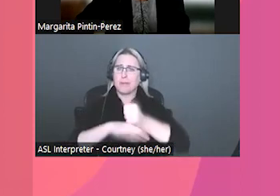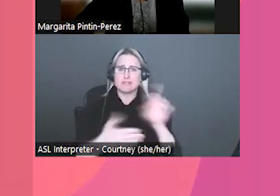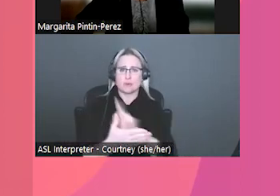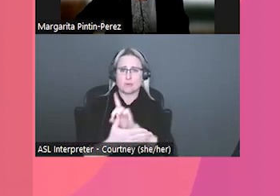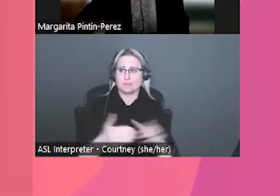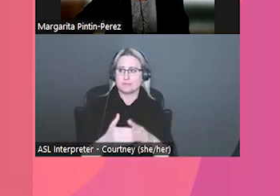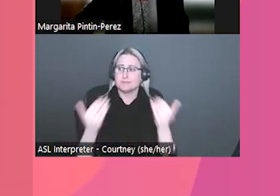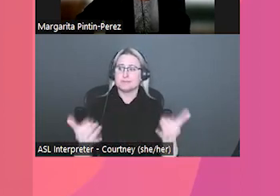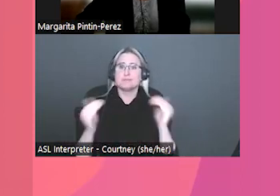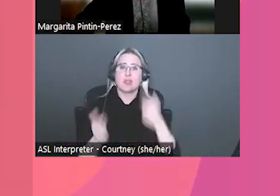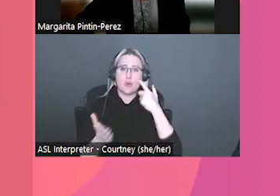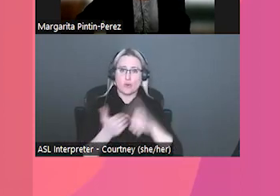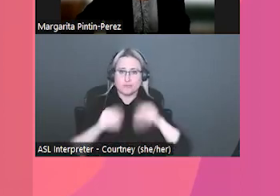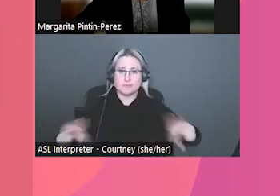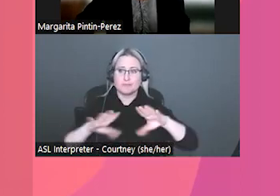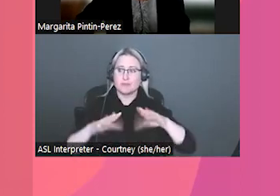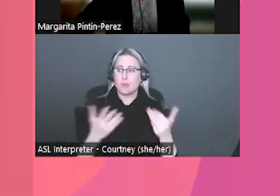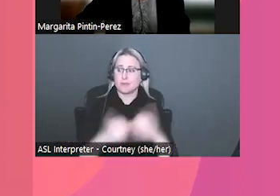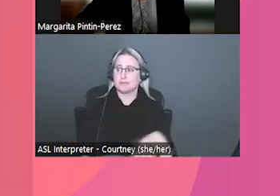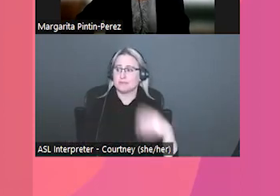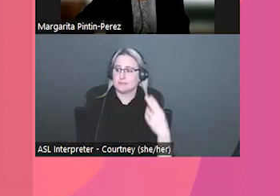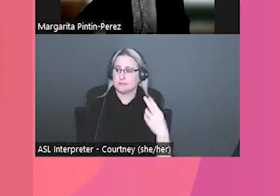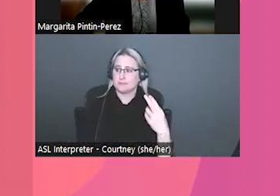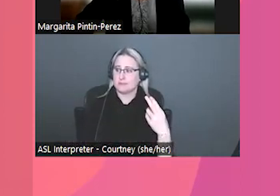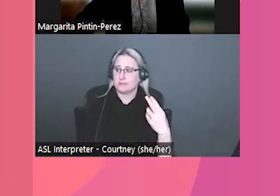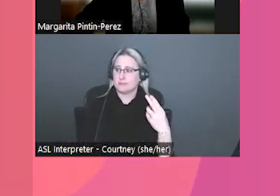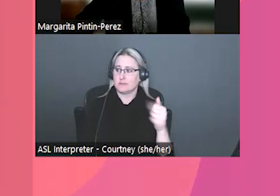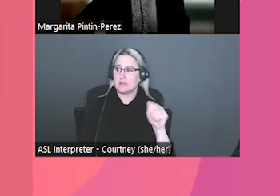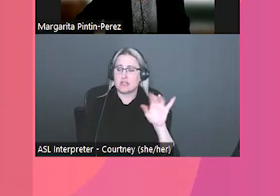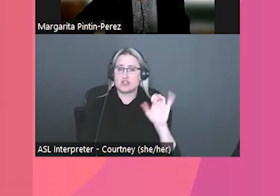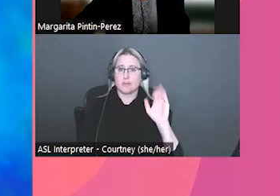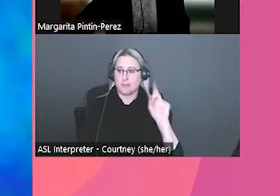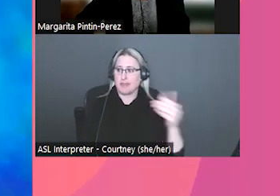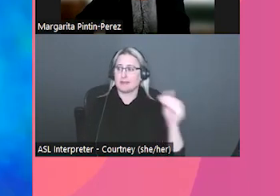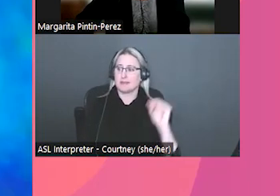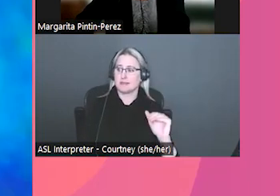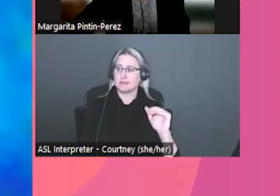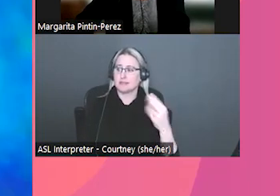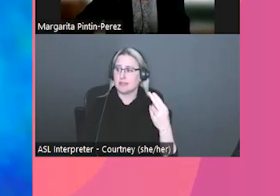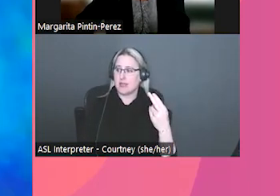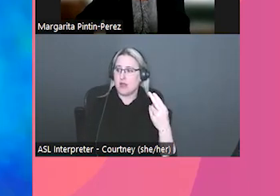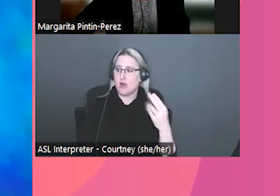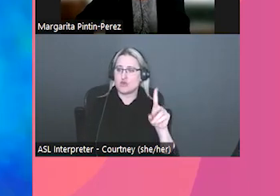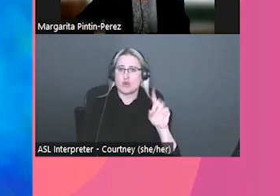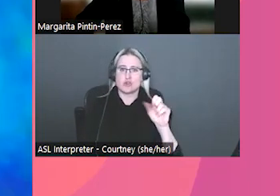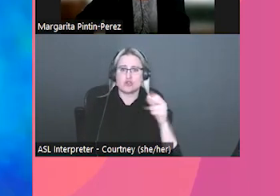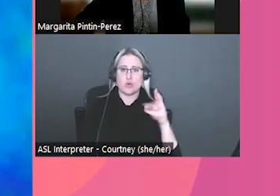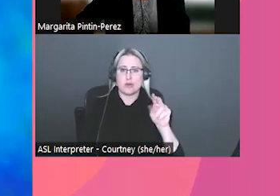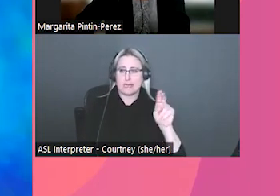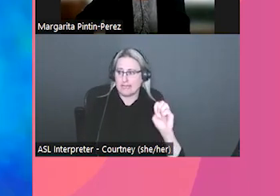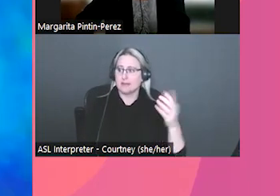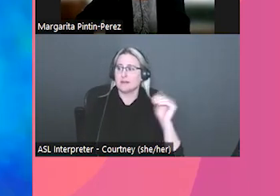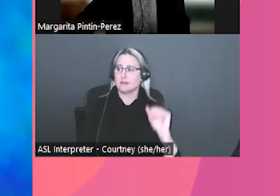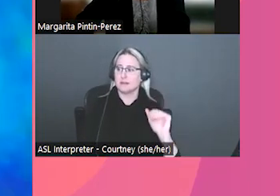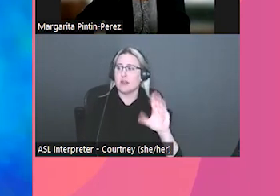Haudenosaunee, Lenape-Wuk, and Shonotonic nations. These lands are connected with the London Township and Sombra Treaties